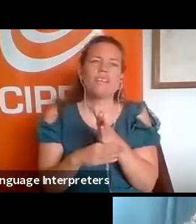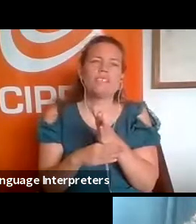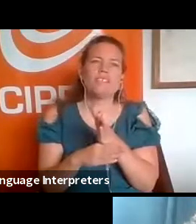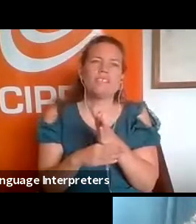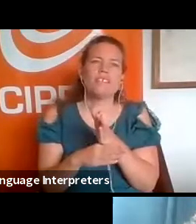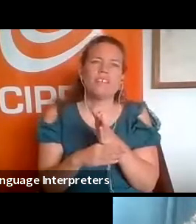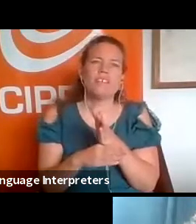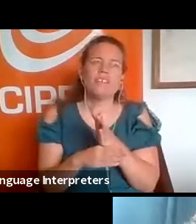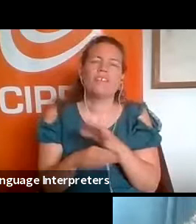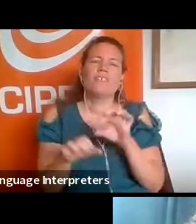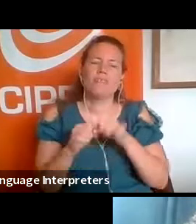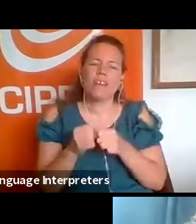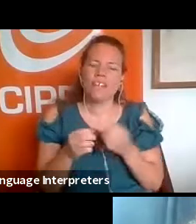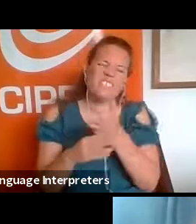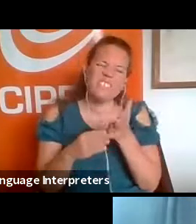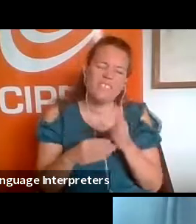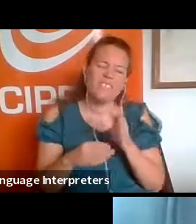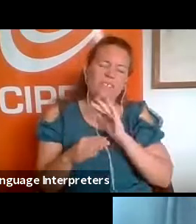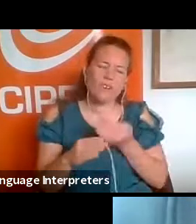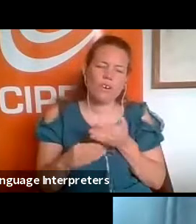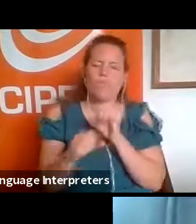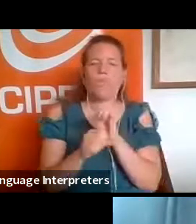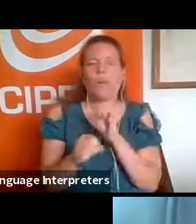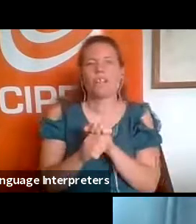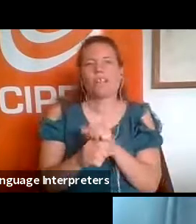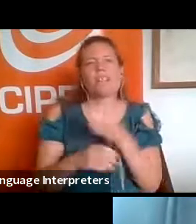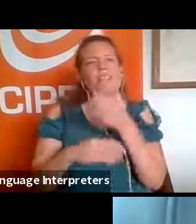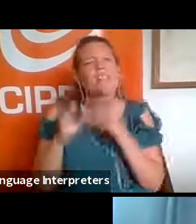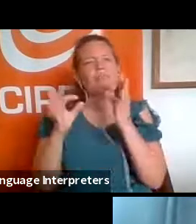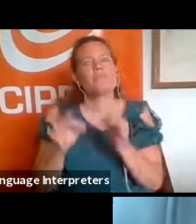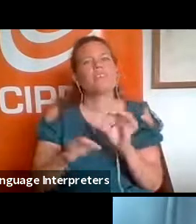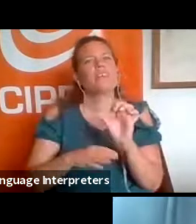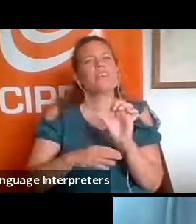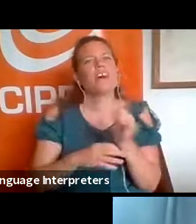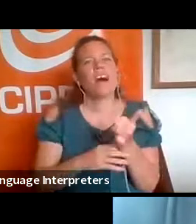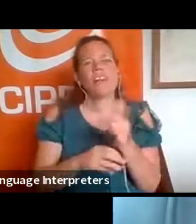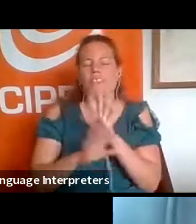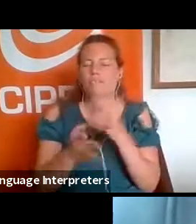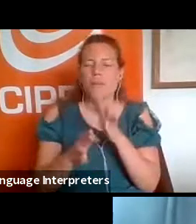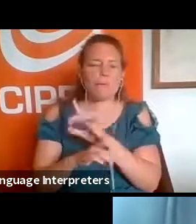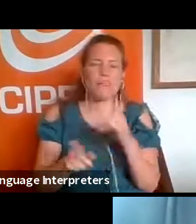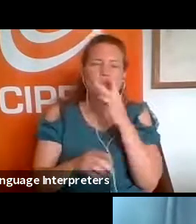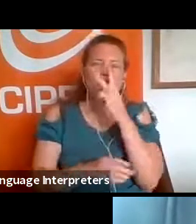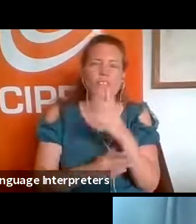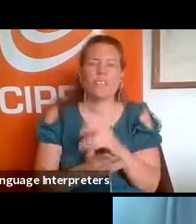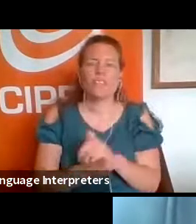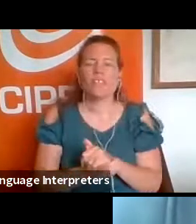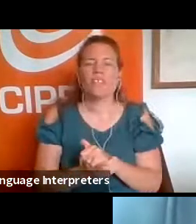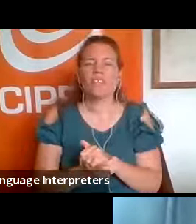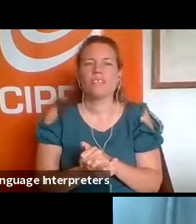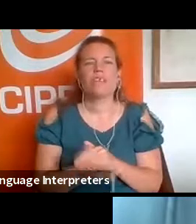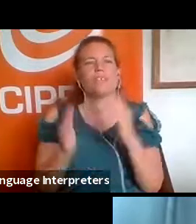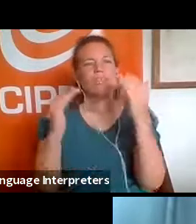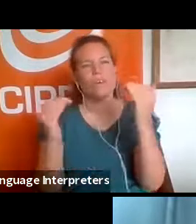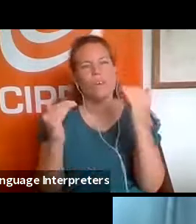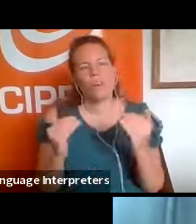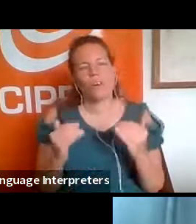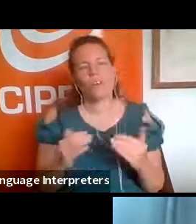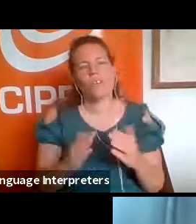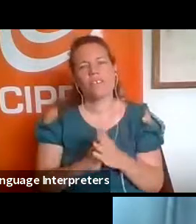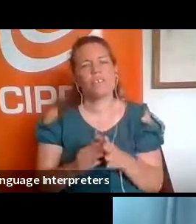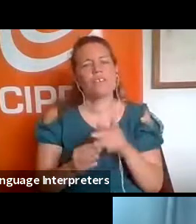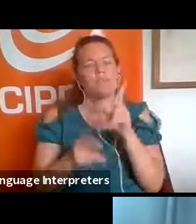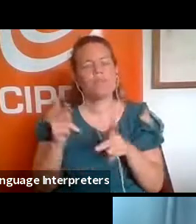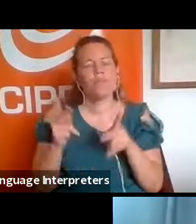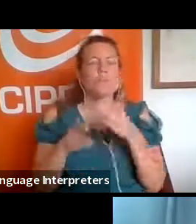your line of work? Something that maybe other people may not see. And so we're just going to go in the order that people introduce themselves